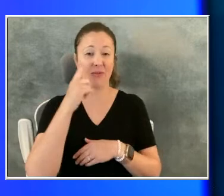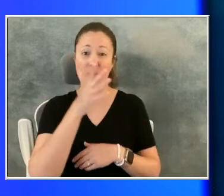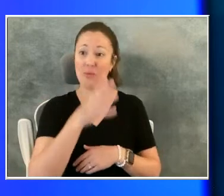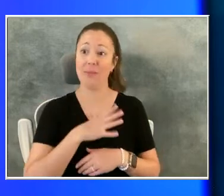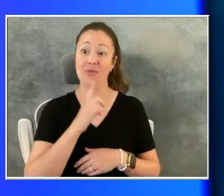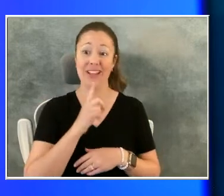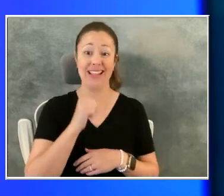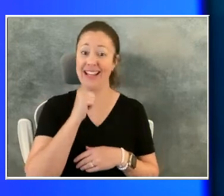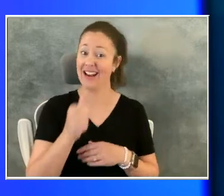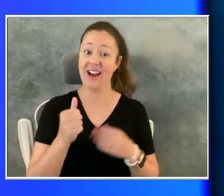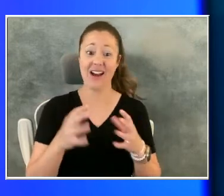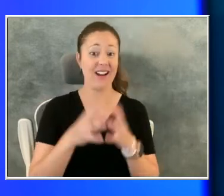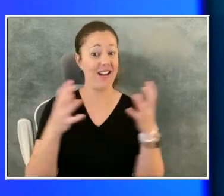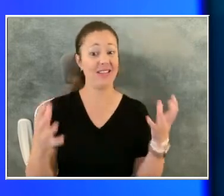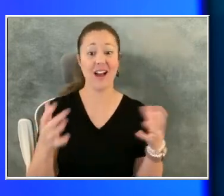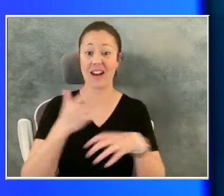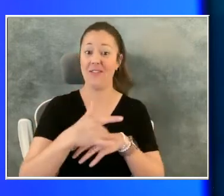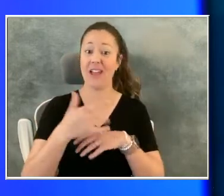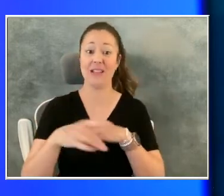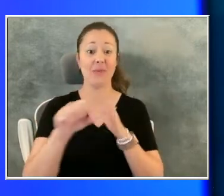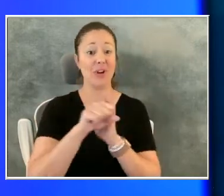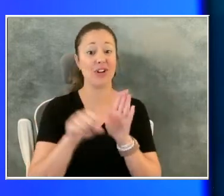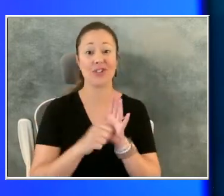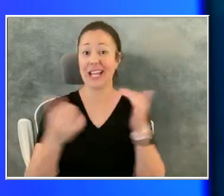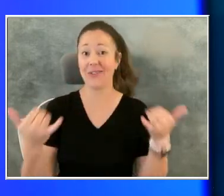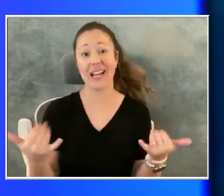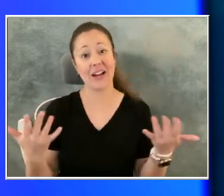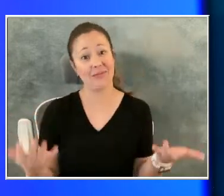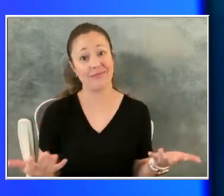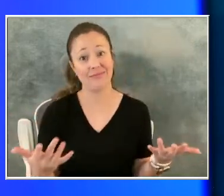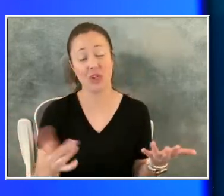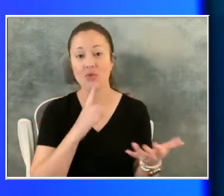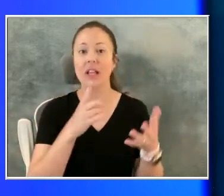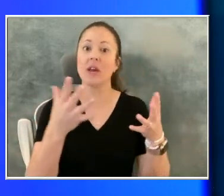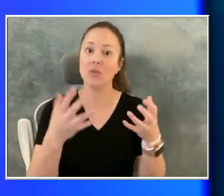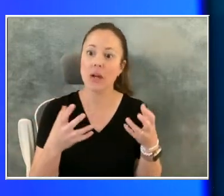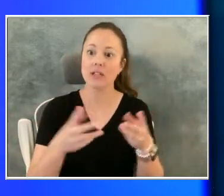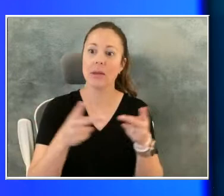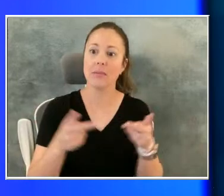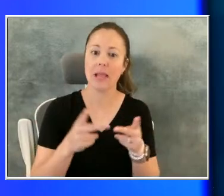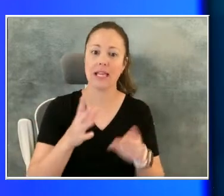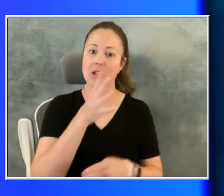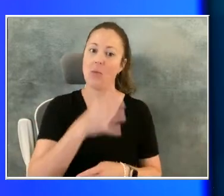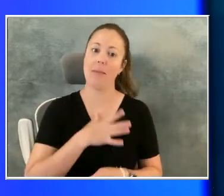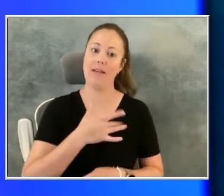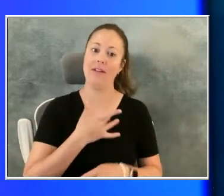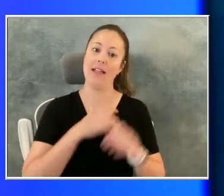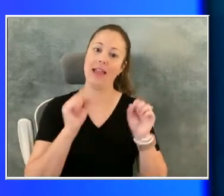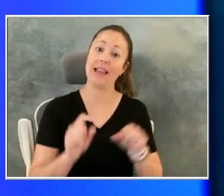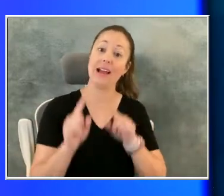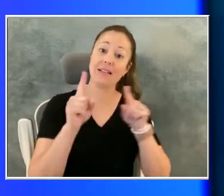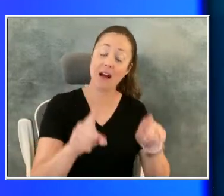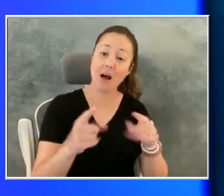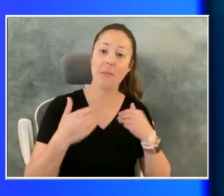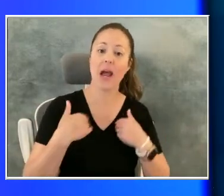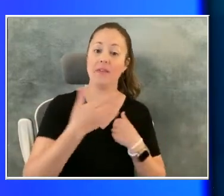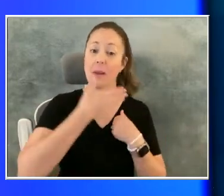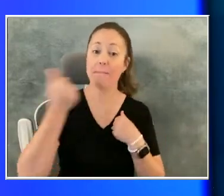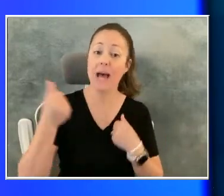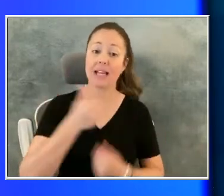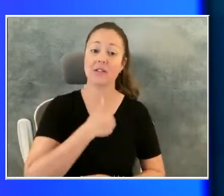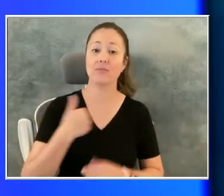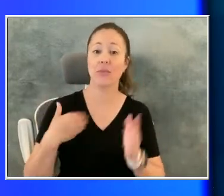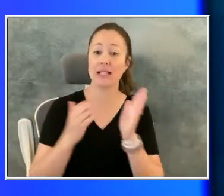lot available in our state right now. So we want to be the place that women feel they can come and get the best breast cancer screening